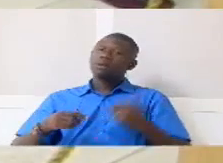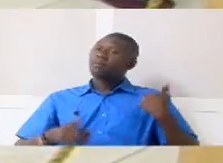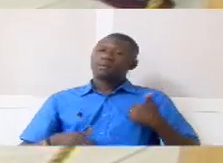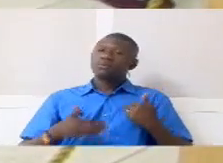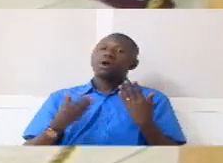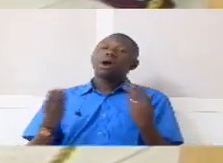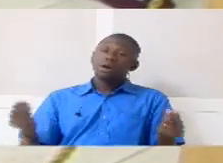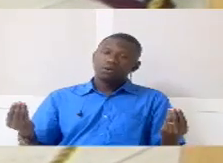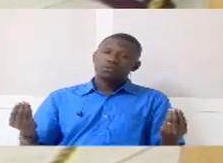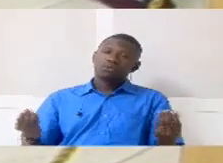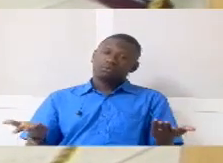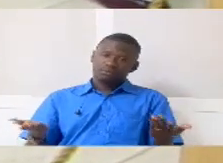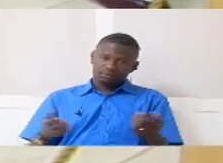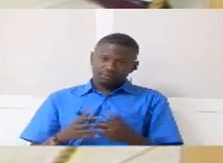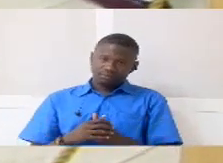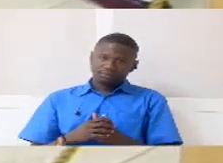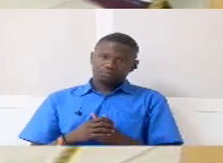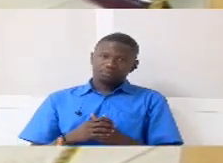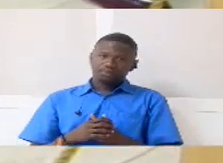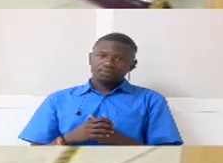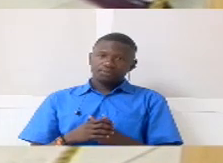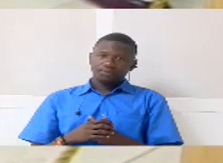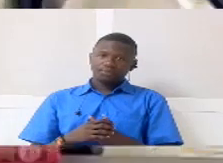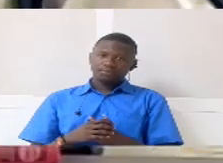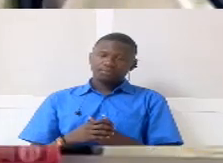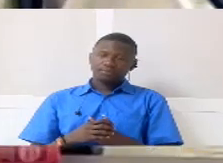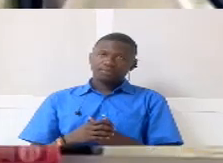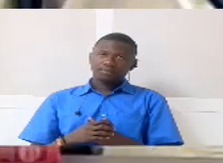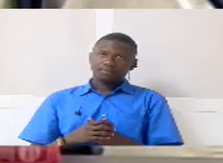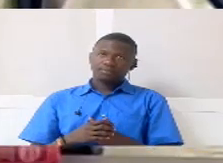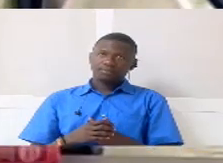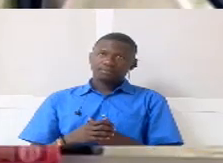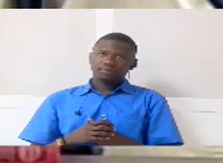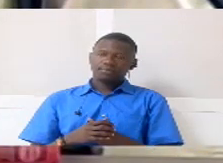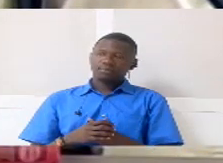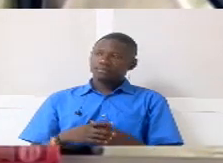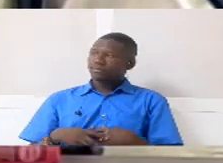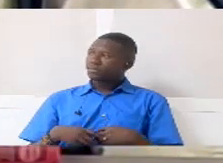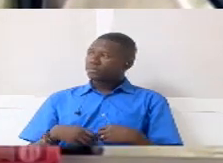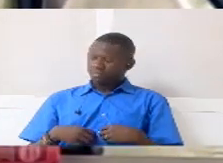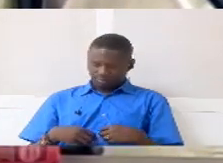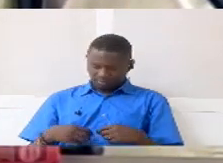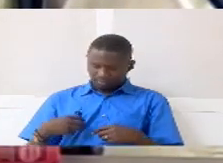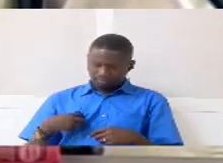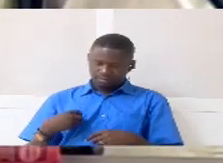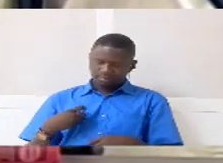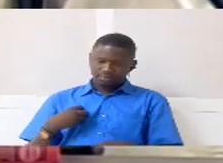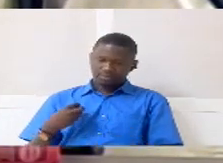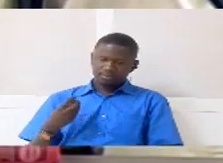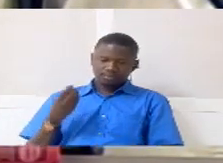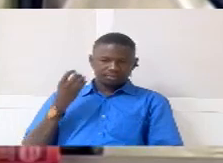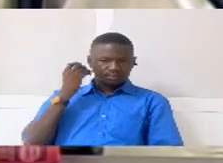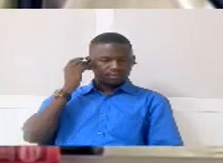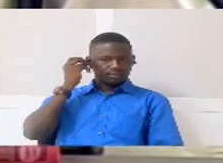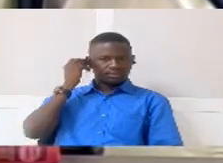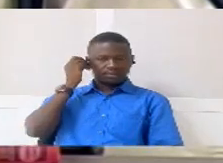nga lono utumu pur kafo kaso ye ku 5-star hotel bari lafta ya funying ye woto ke jorango ti nyadile pur